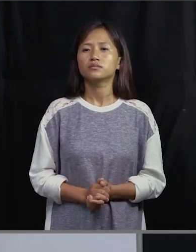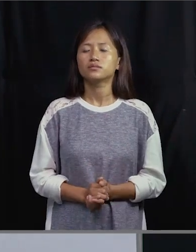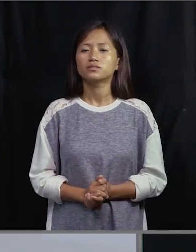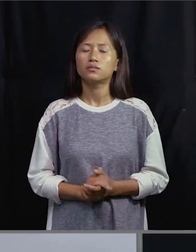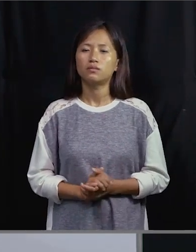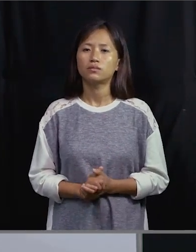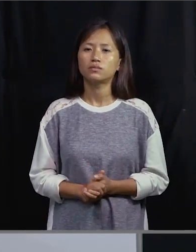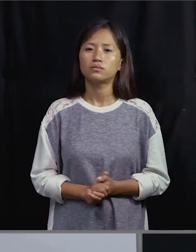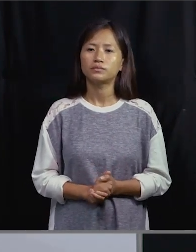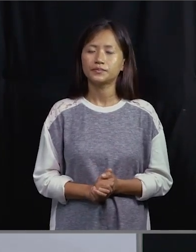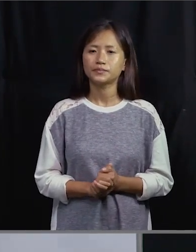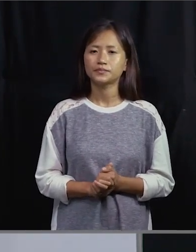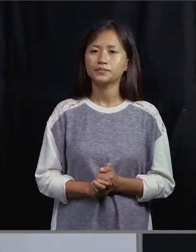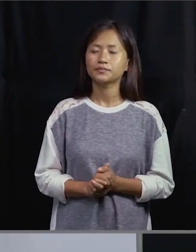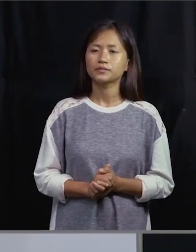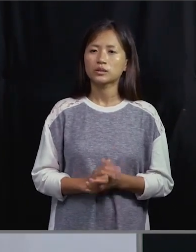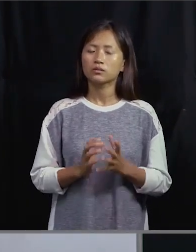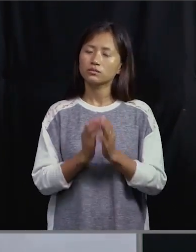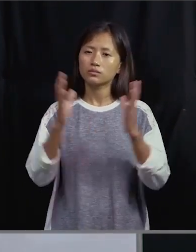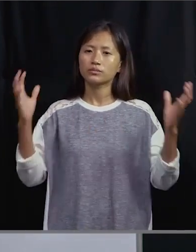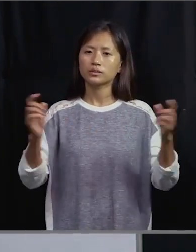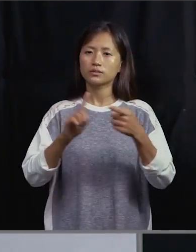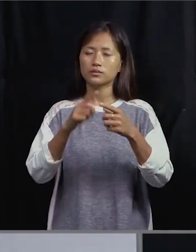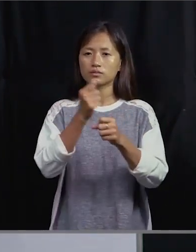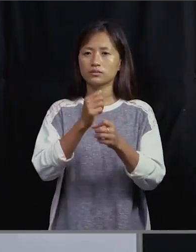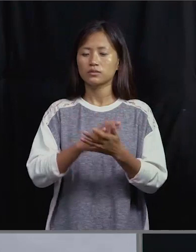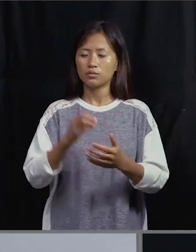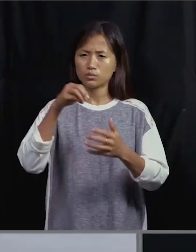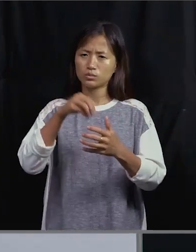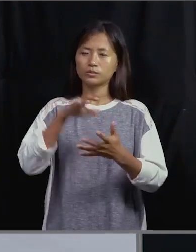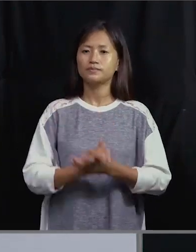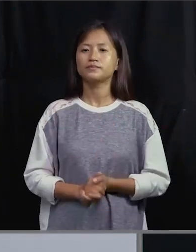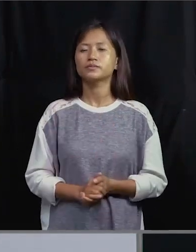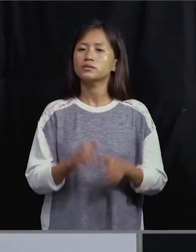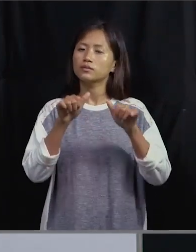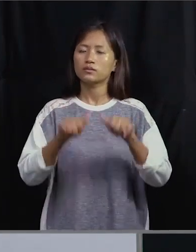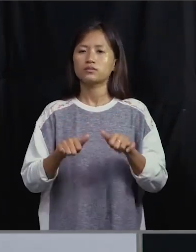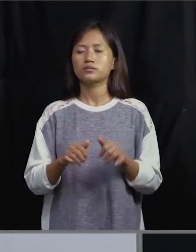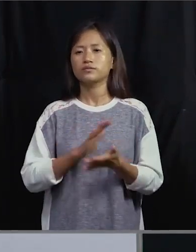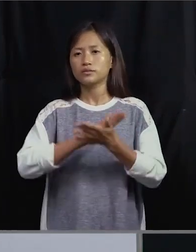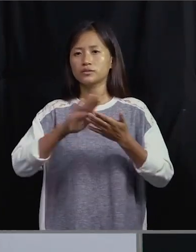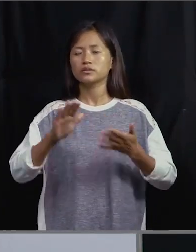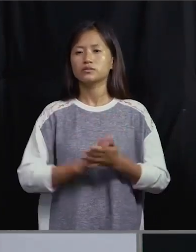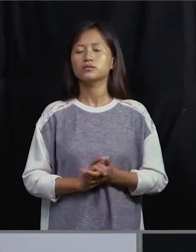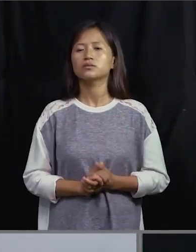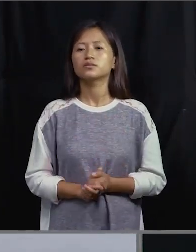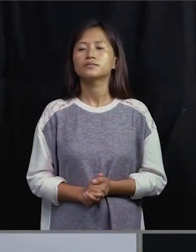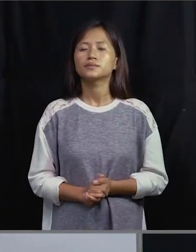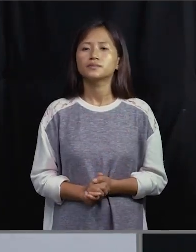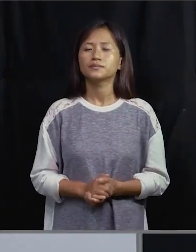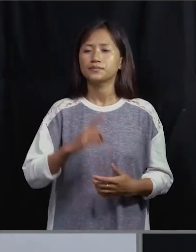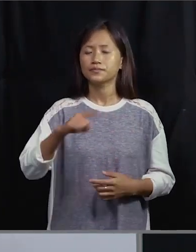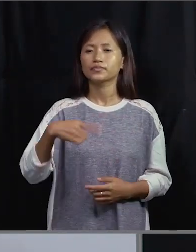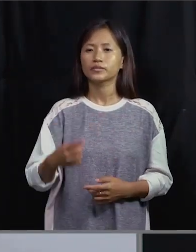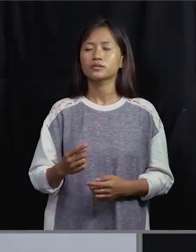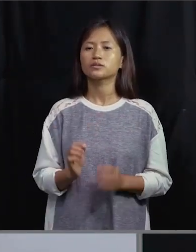relationship. Clear or not? There are so many examples, but if we keep mentioning all those, we might not be able to finish this, so I'm winding up from there. Next,